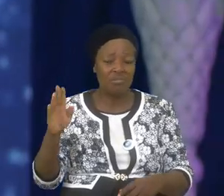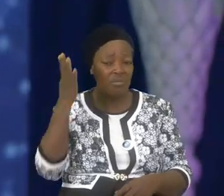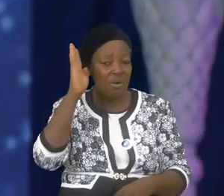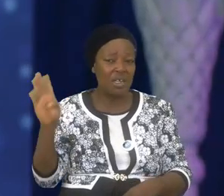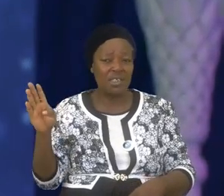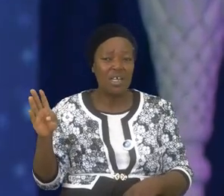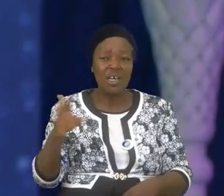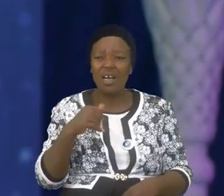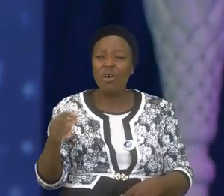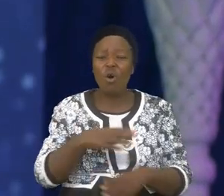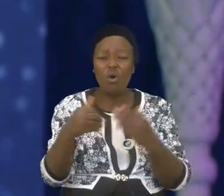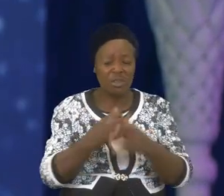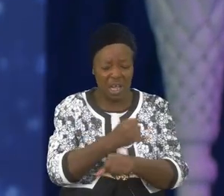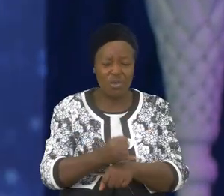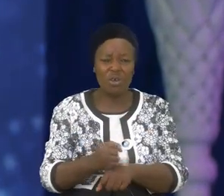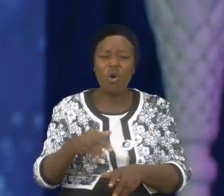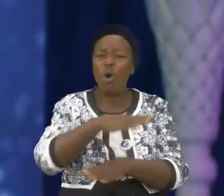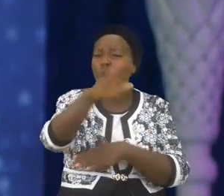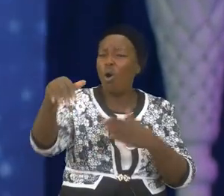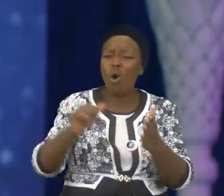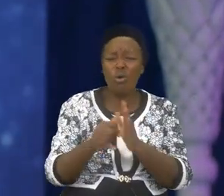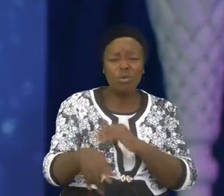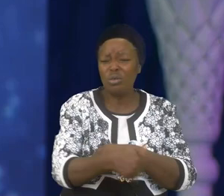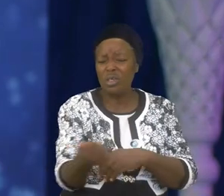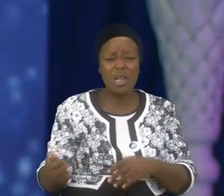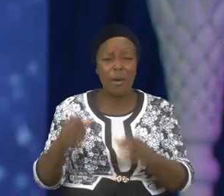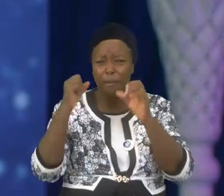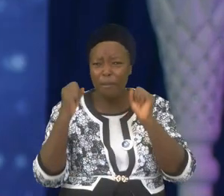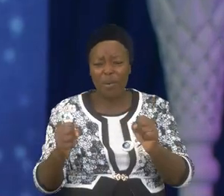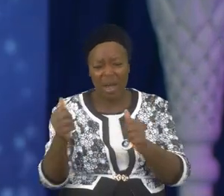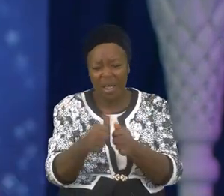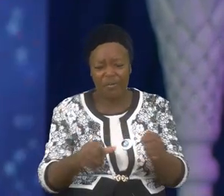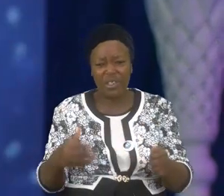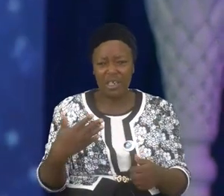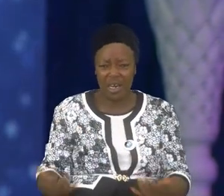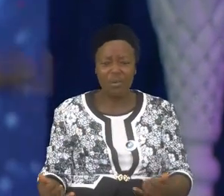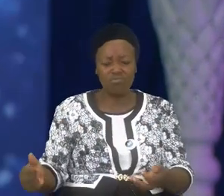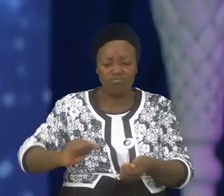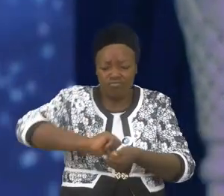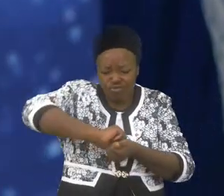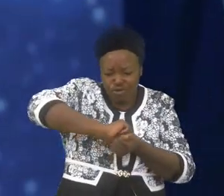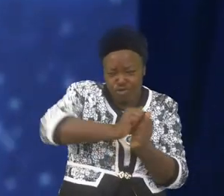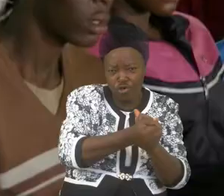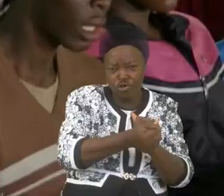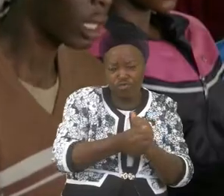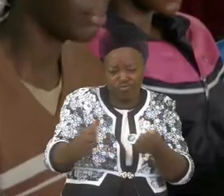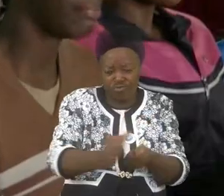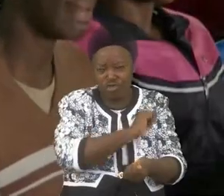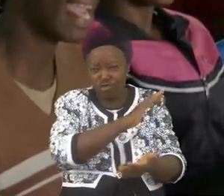powers, everything now crushed, crumbled, shattered, and the wind has carried them